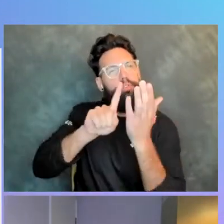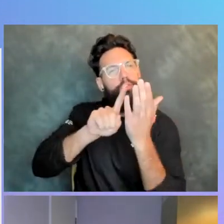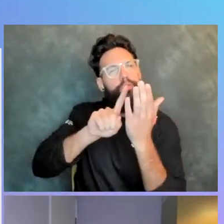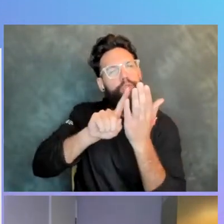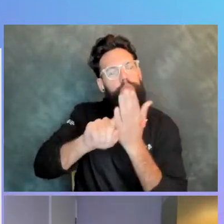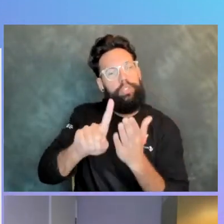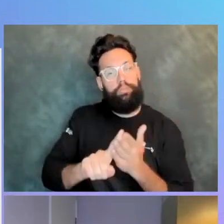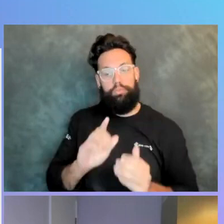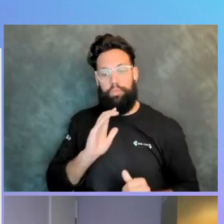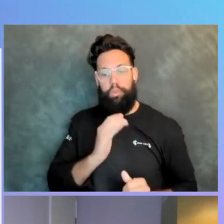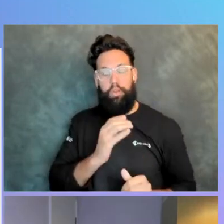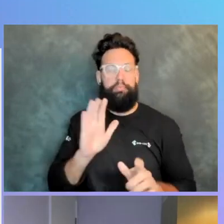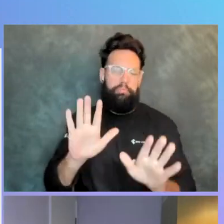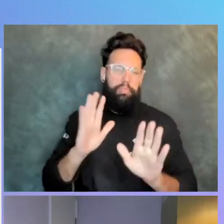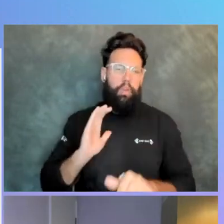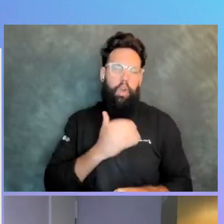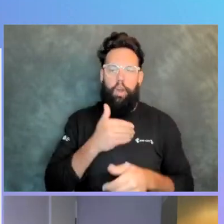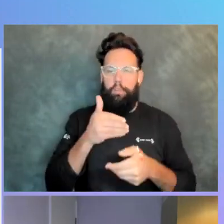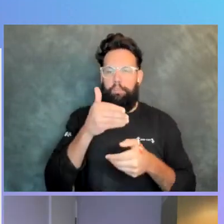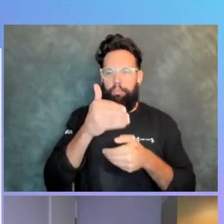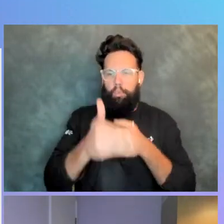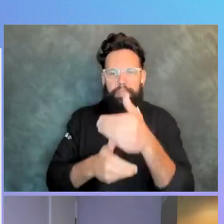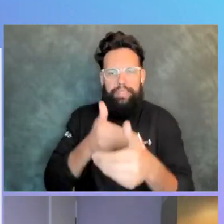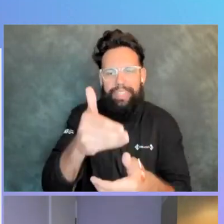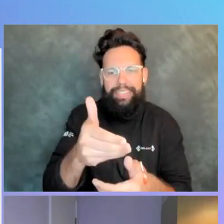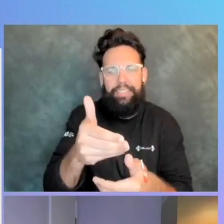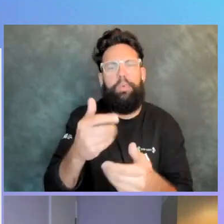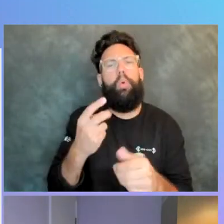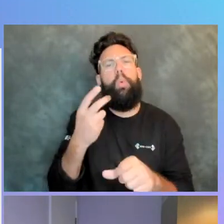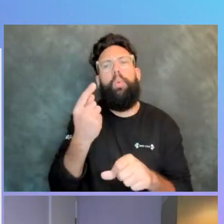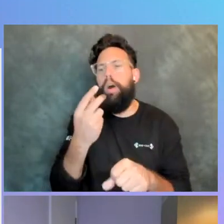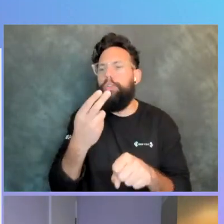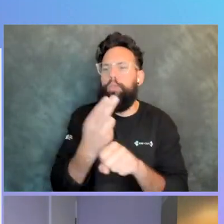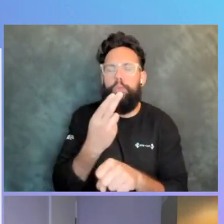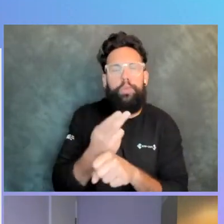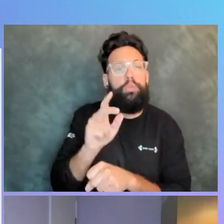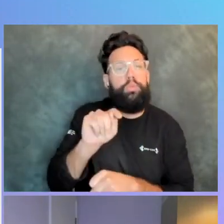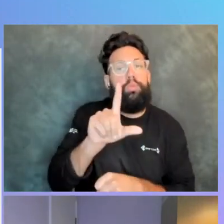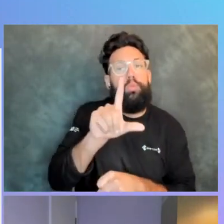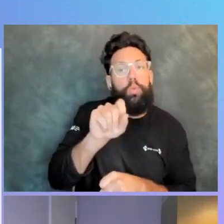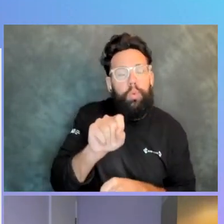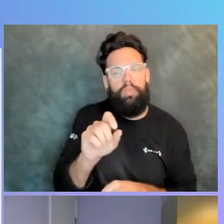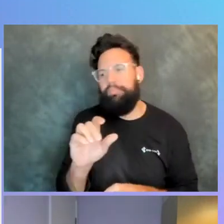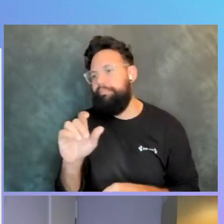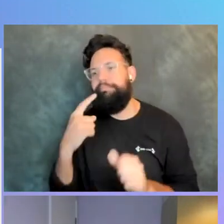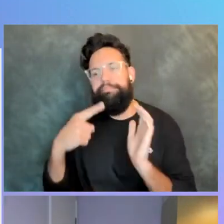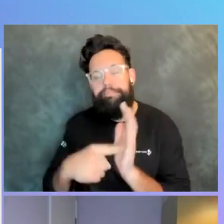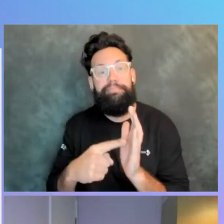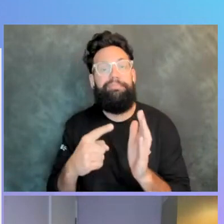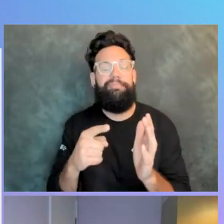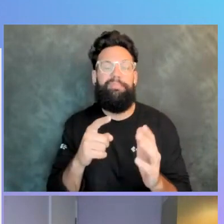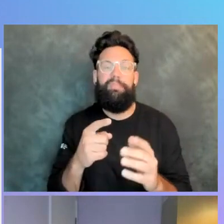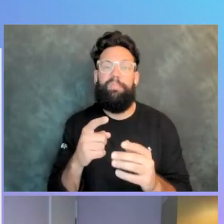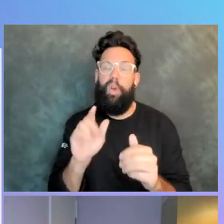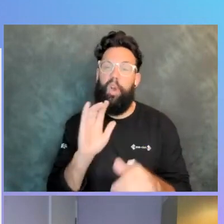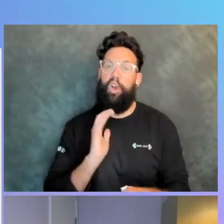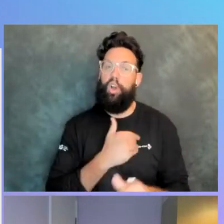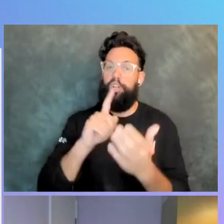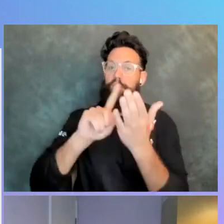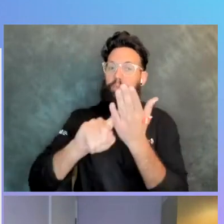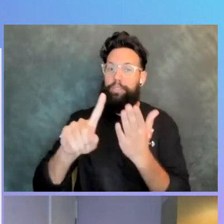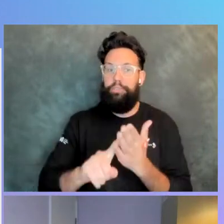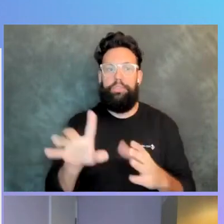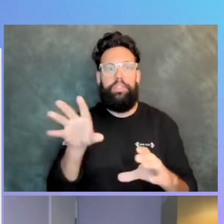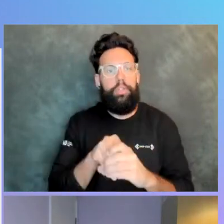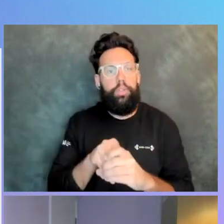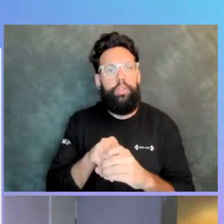research processes, like how we host the call and how we deliver that reward or incentive for the participants' time. So